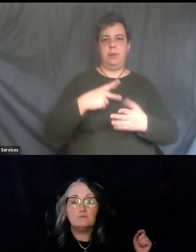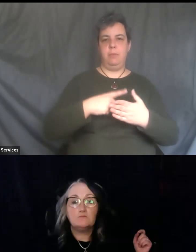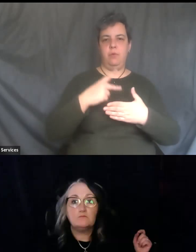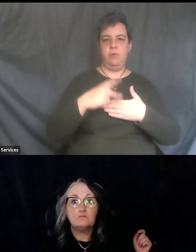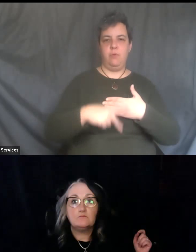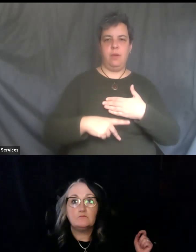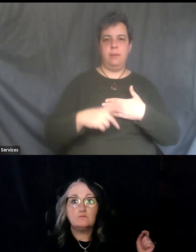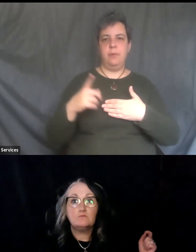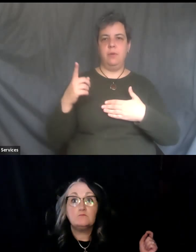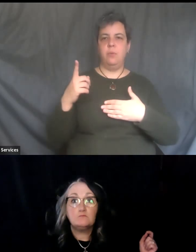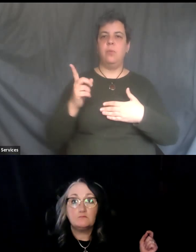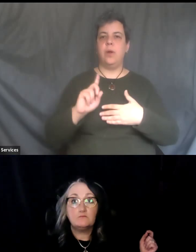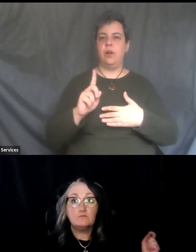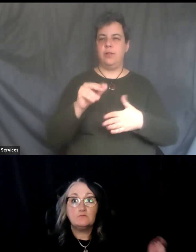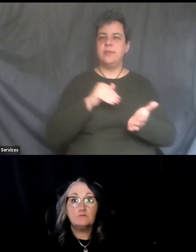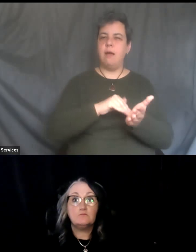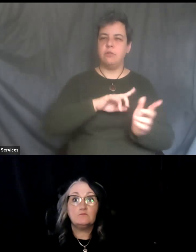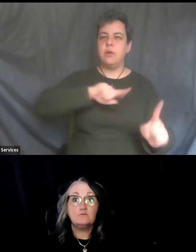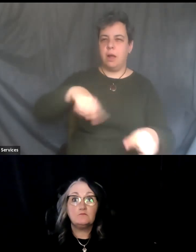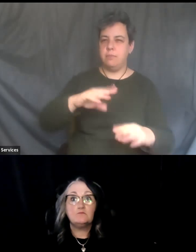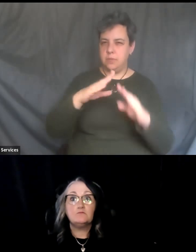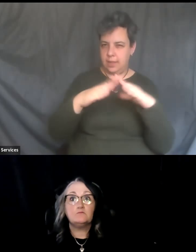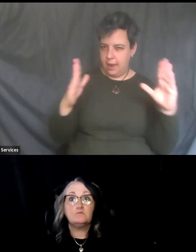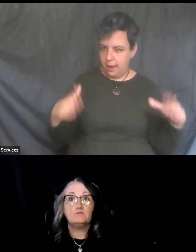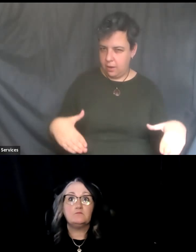comes to the house